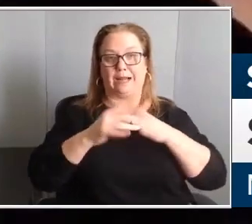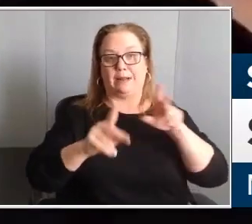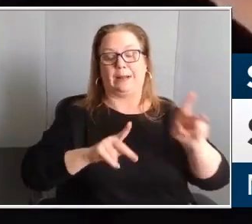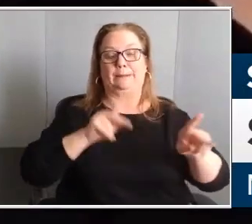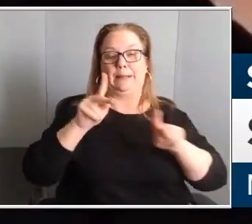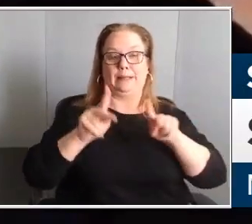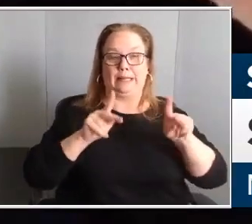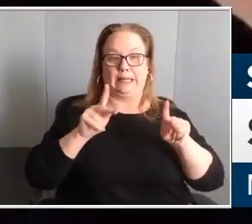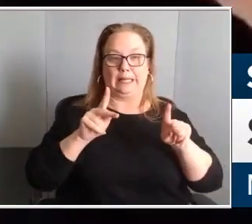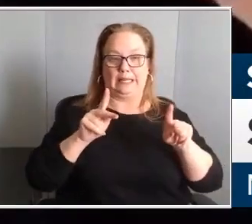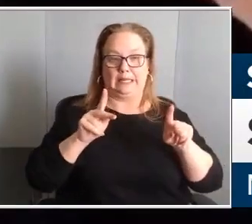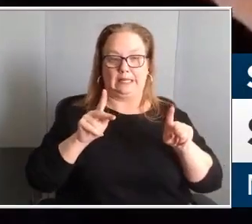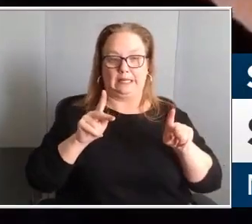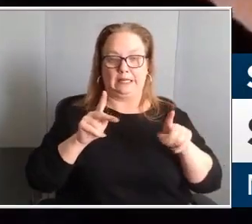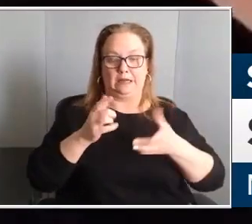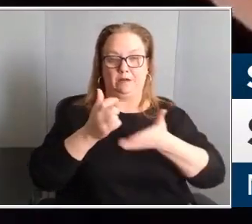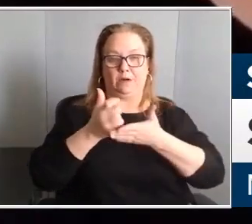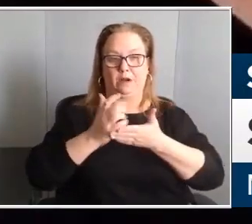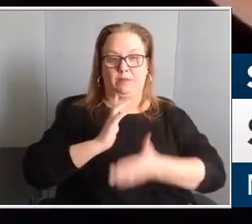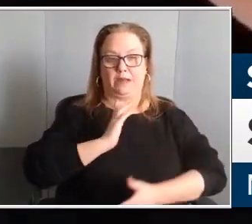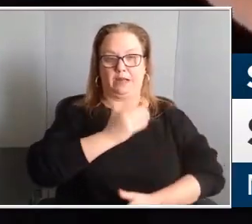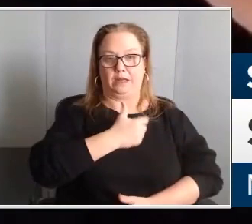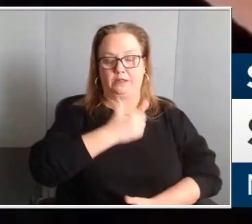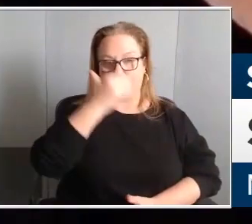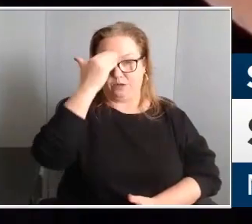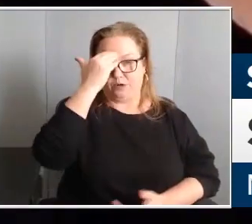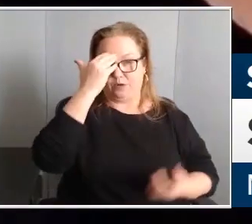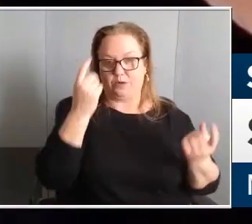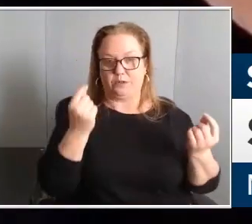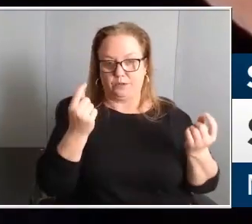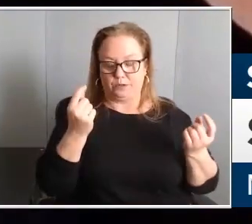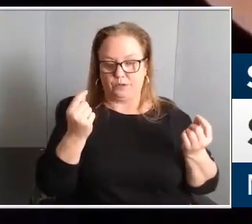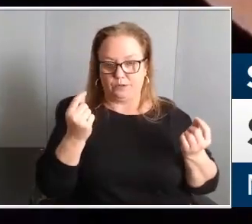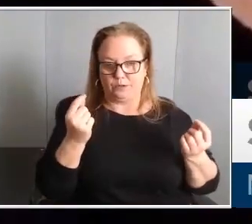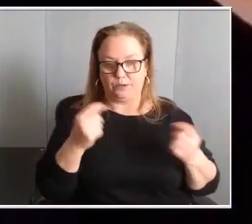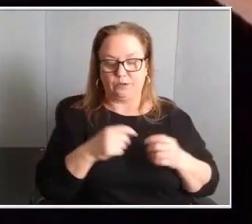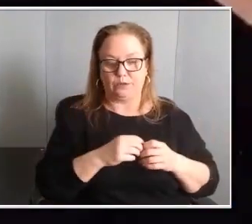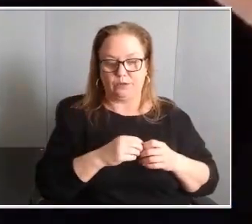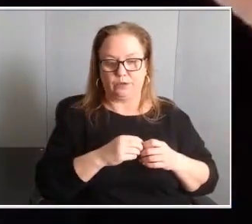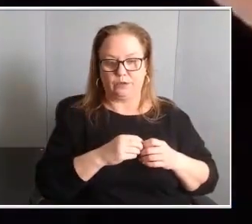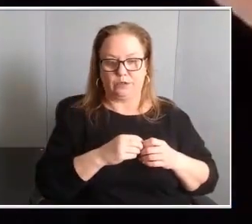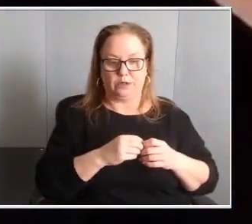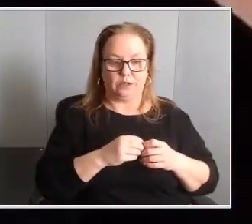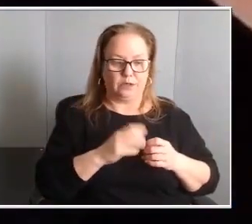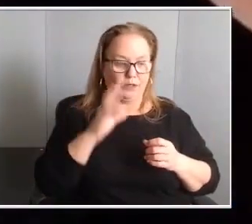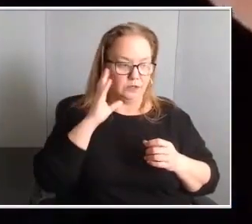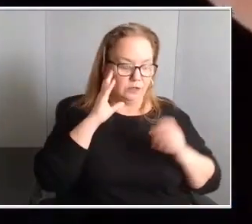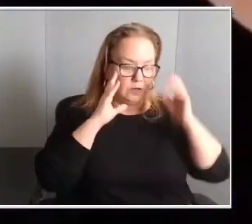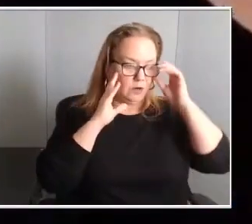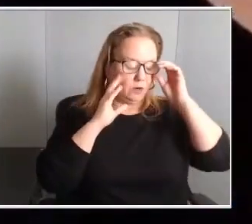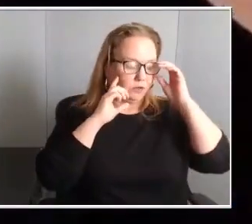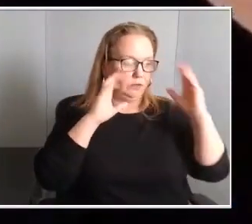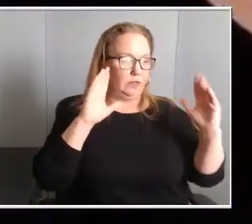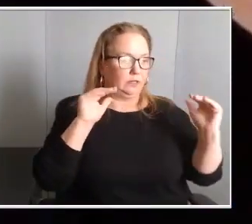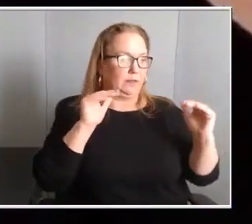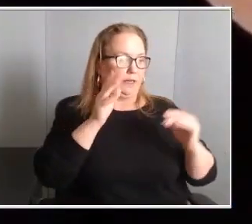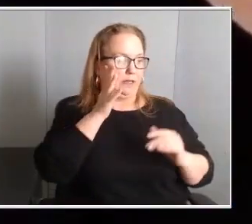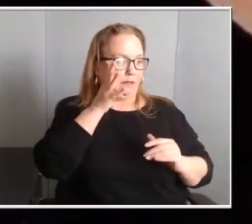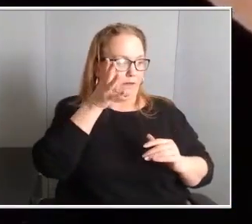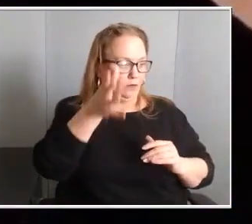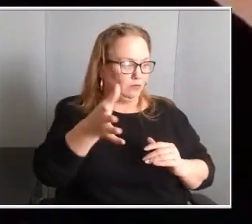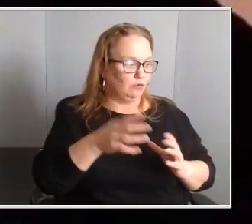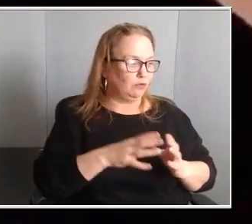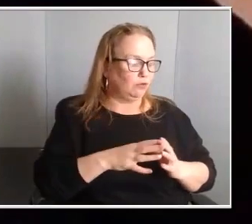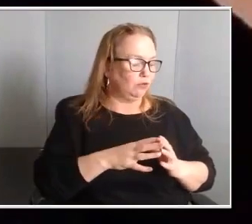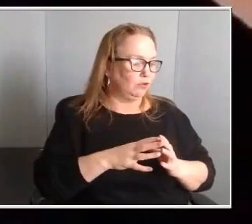were people that were helping us to know what to do and to know what to expect in the future,